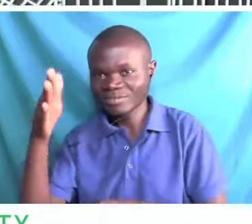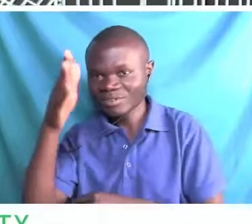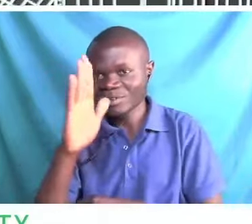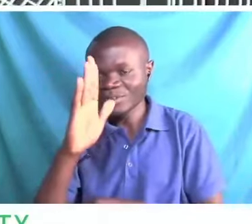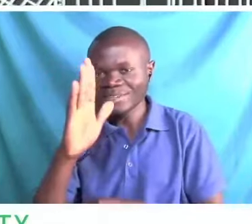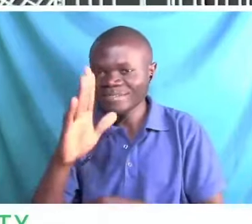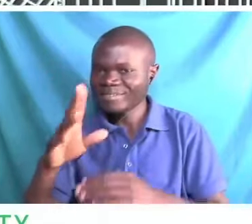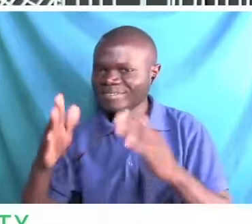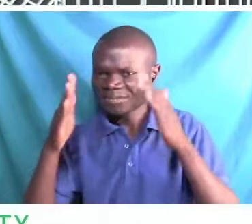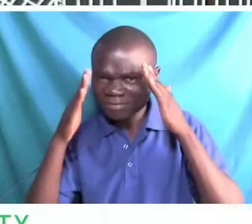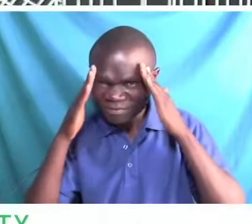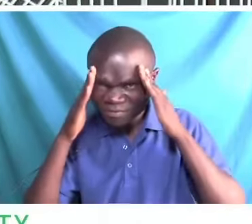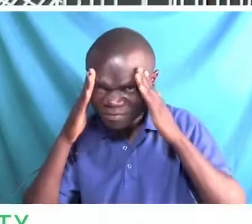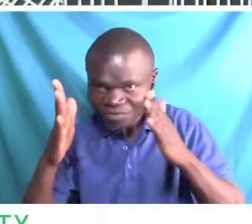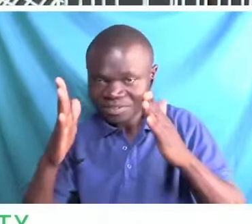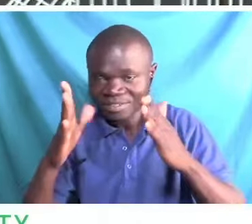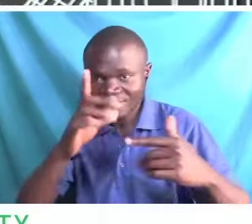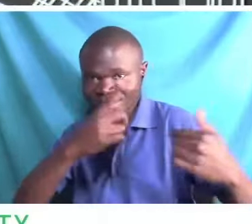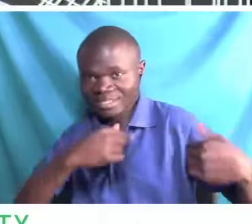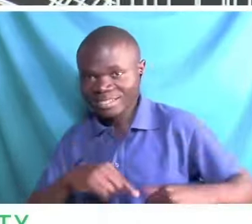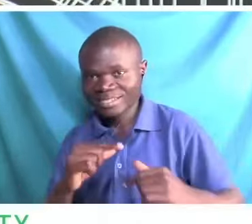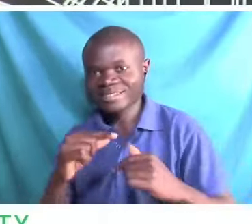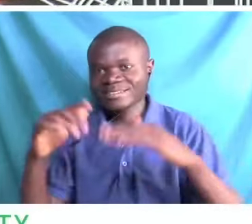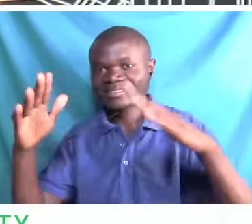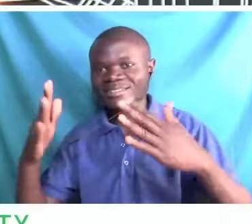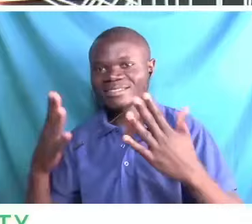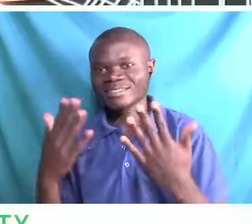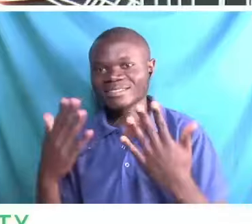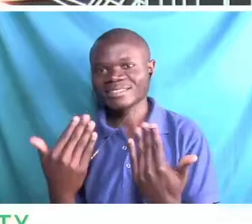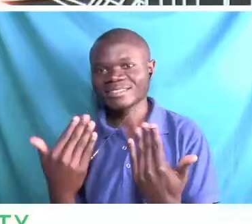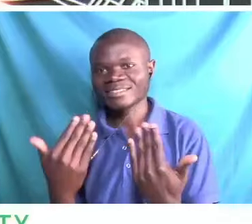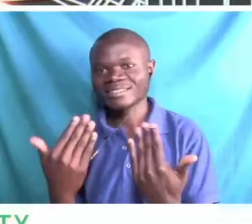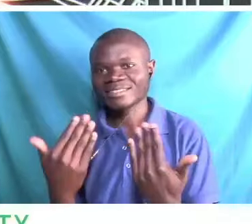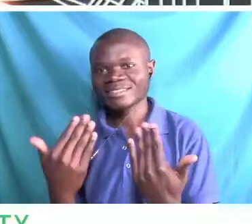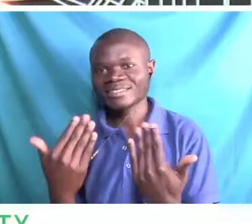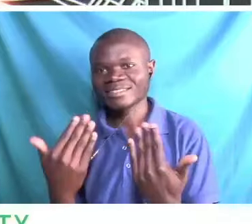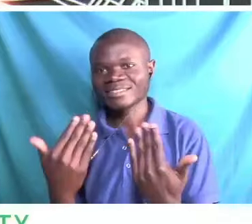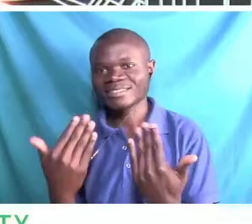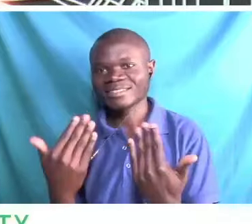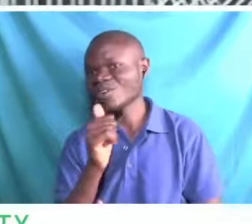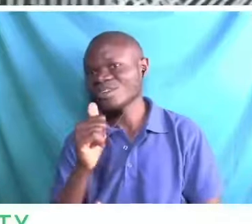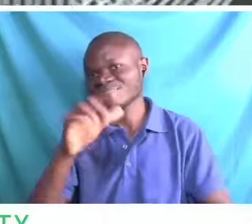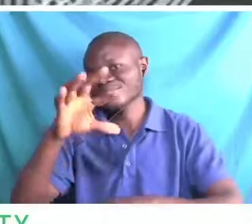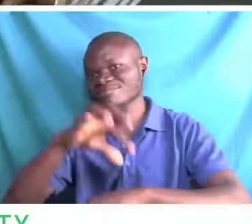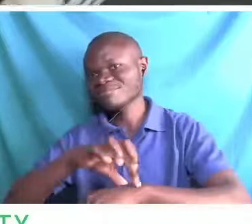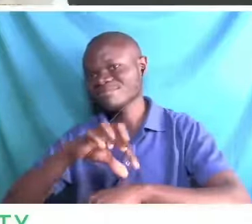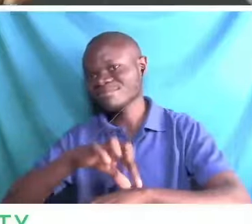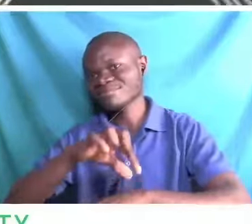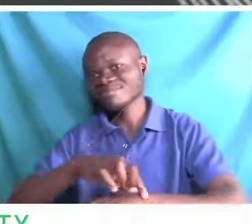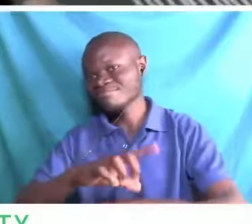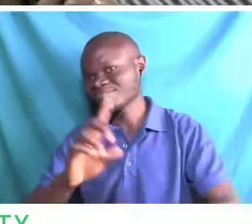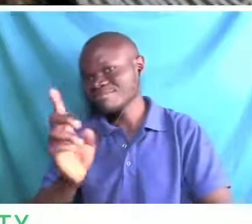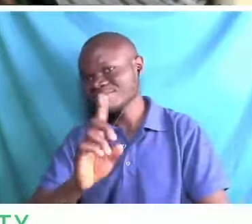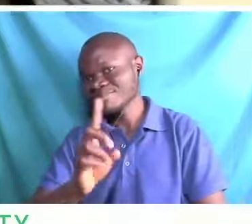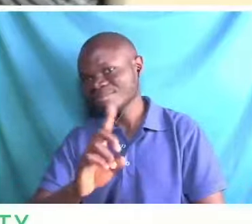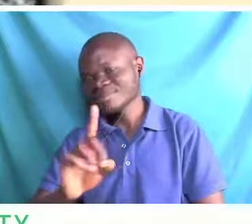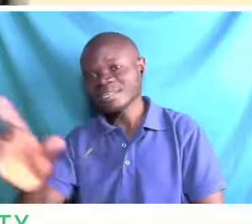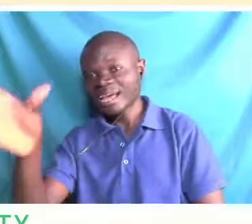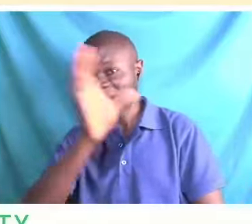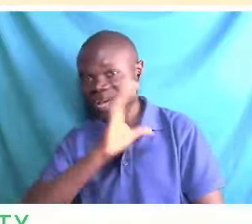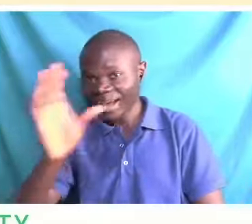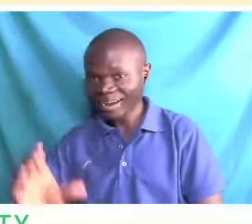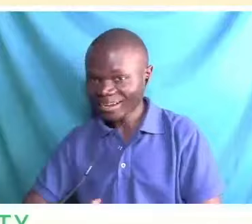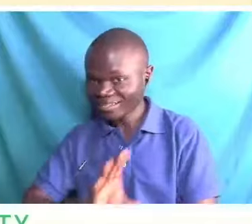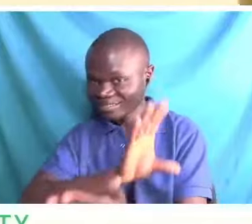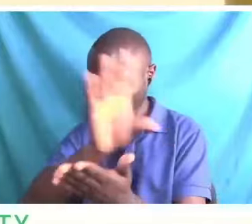set your hearts on things above and not on things on the earth. He's talking about a Christ-centered